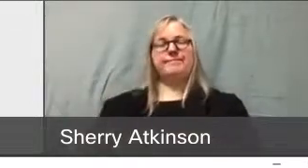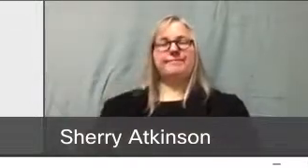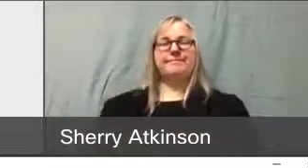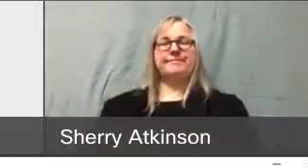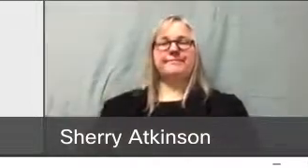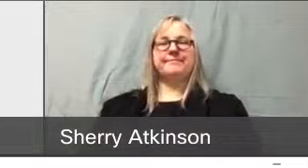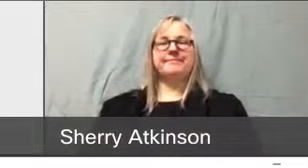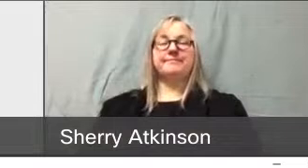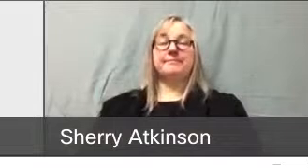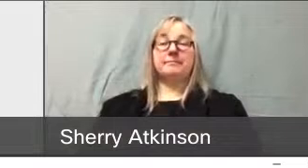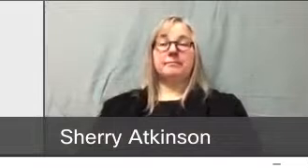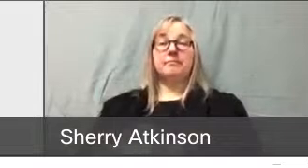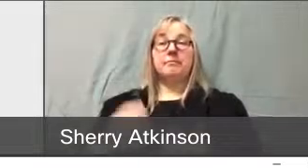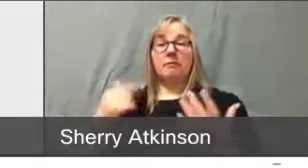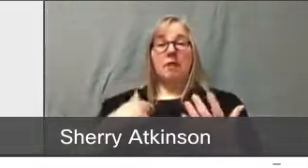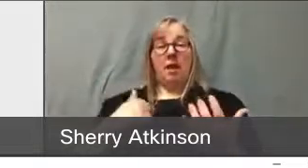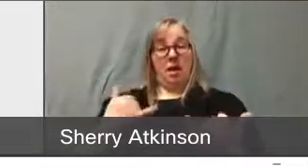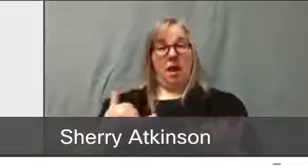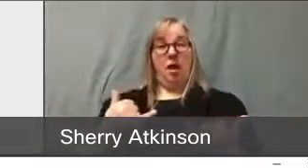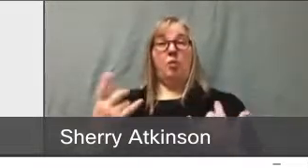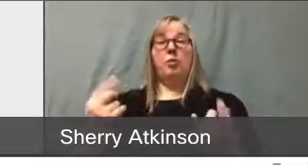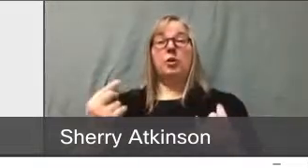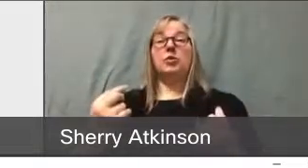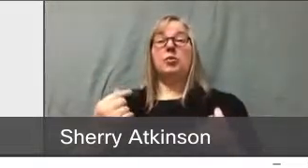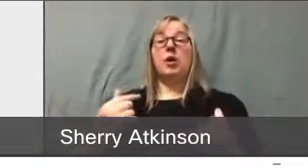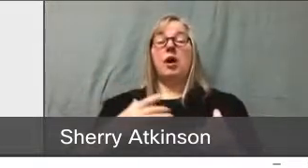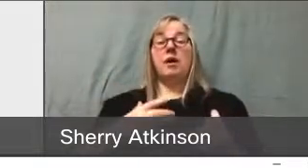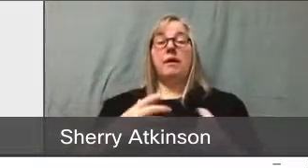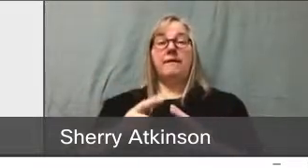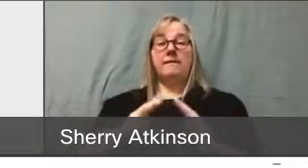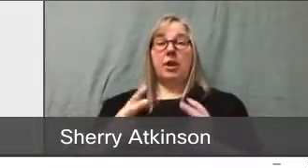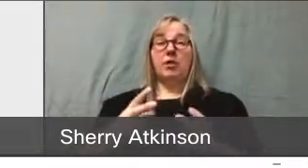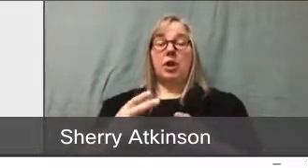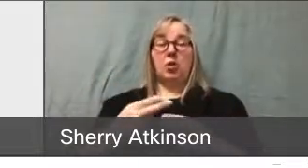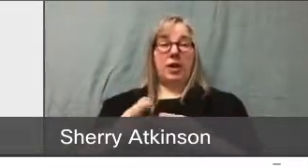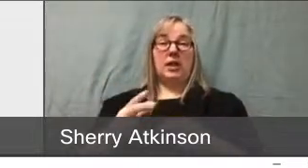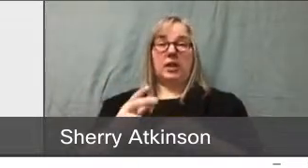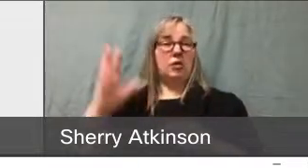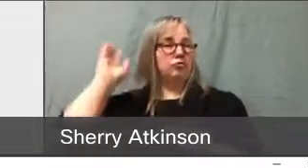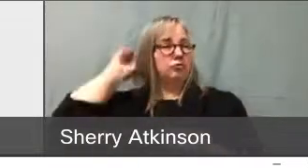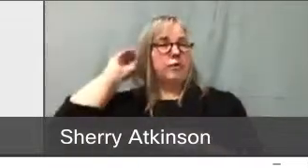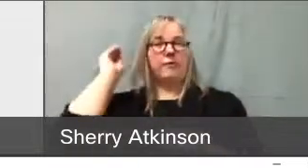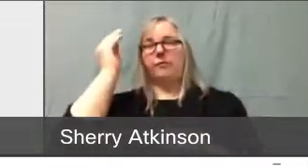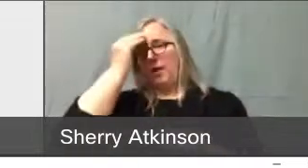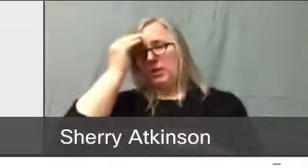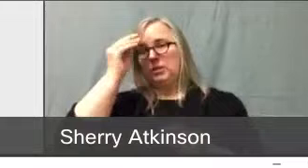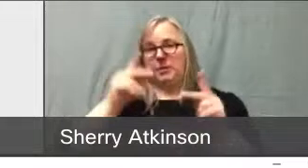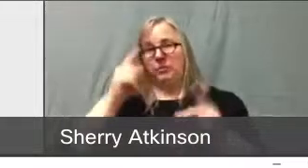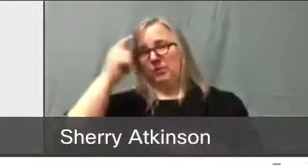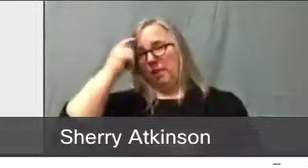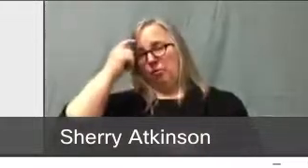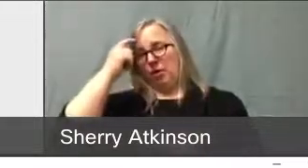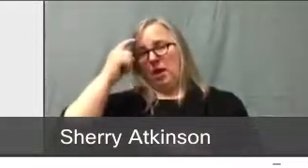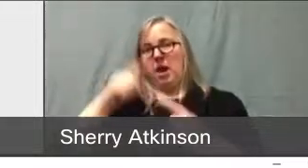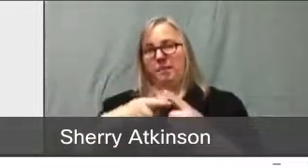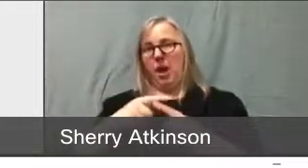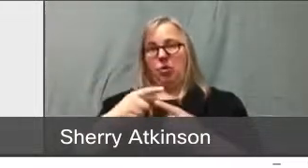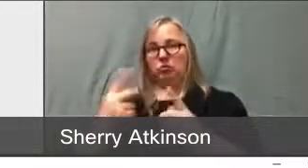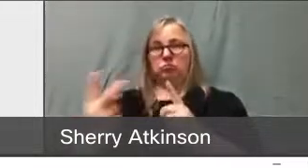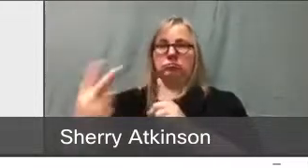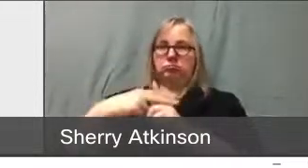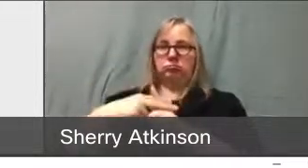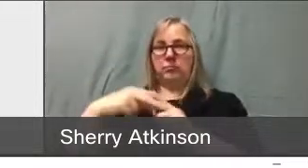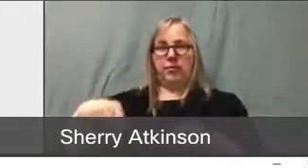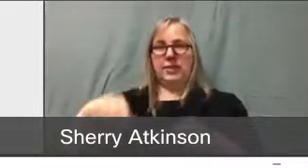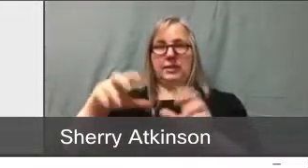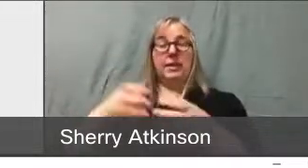So I would like to just very quickly refresh people's memory about the charge of the committee. So this